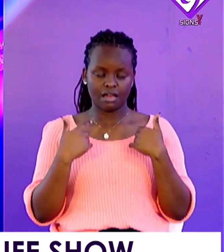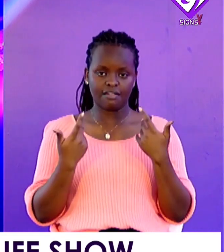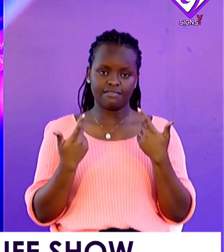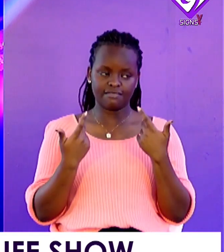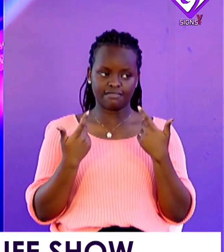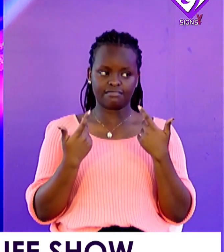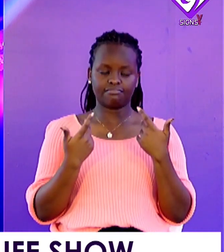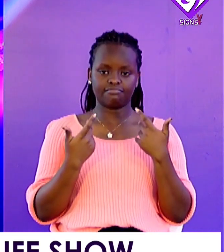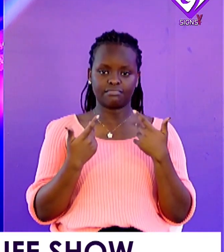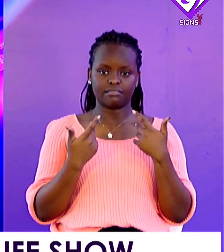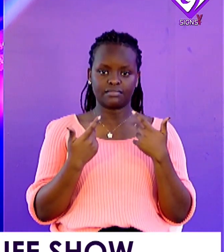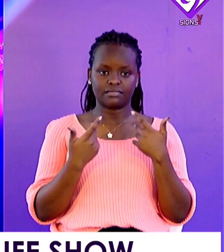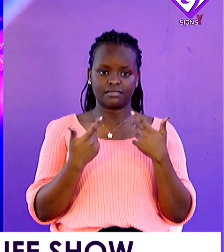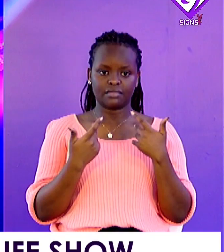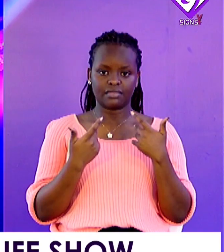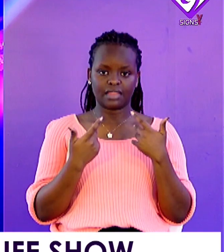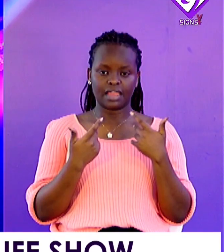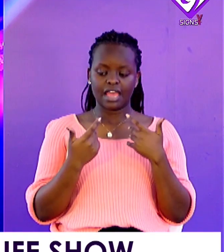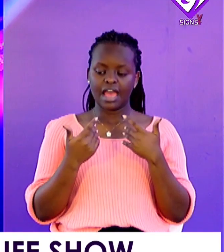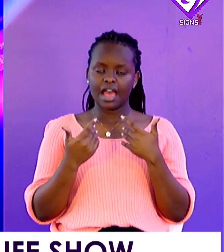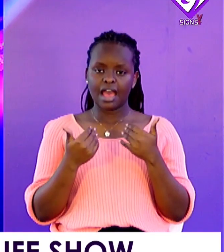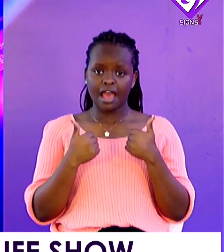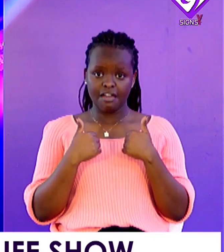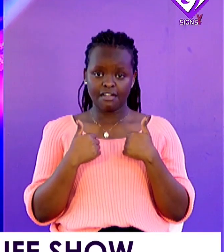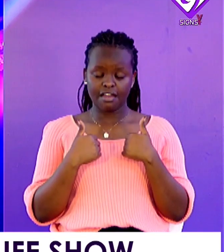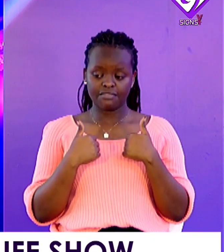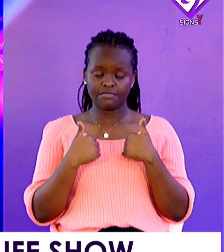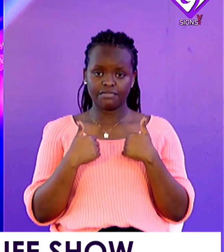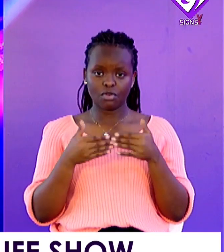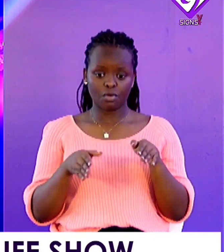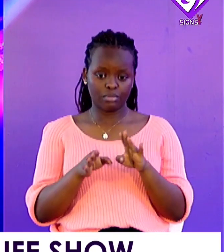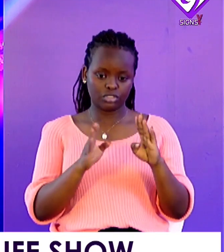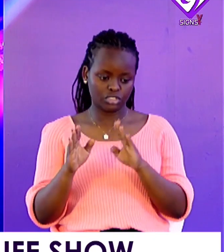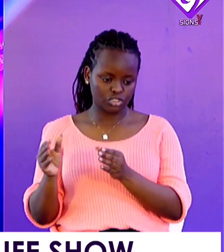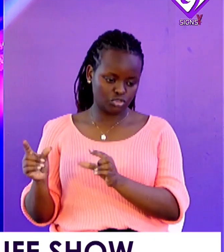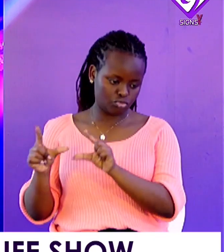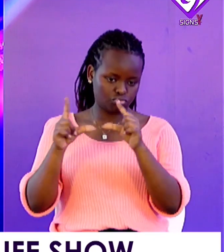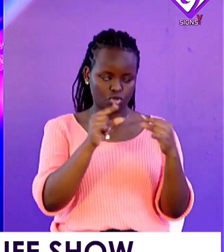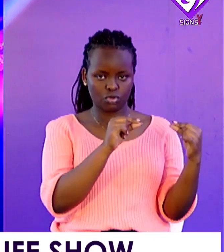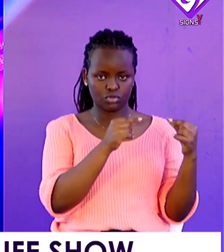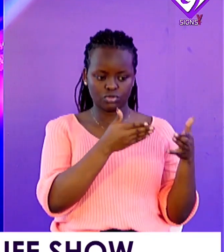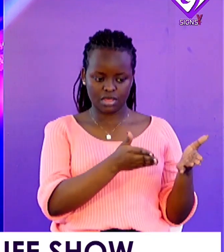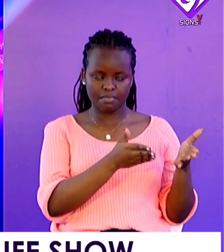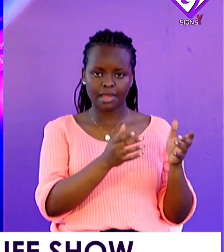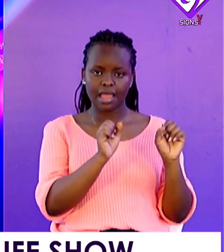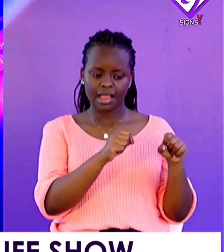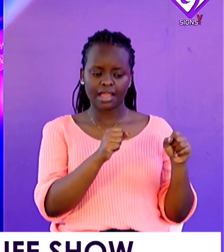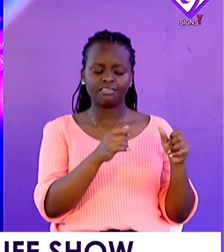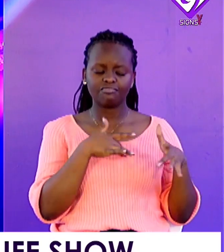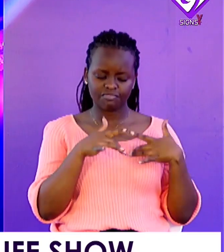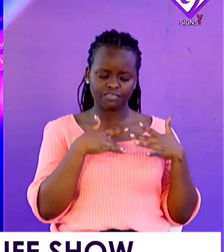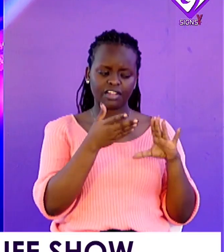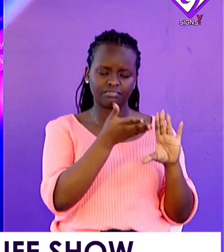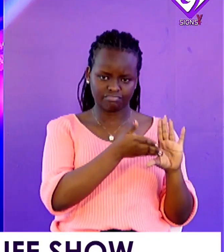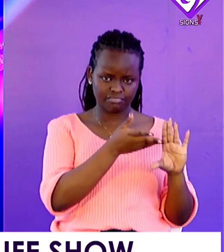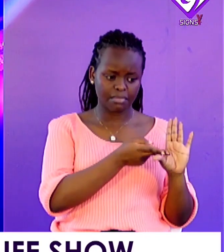a role to take the services to them, or even visit them, so that they can feel part of the family or